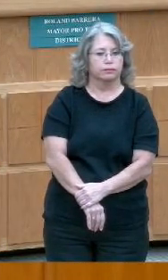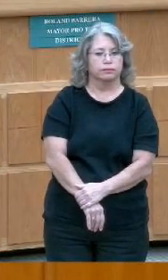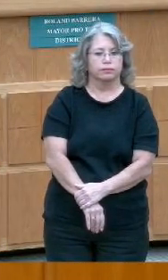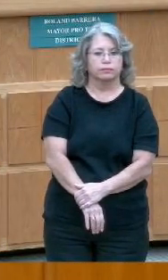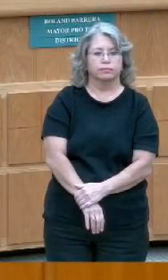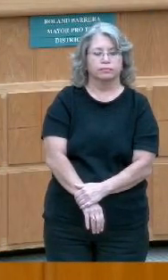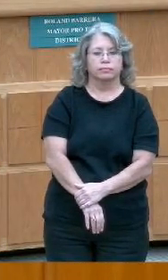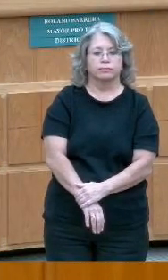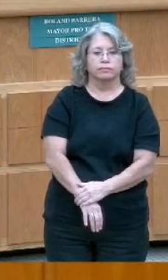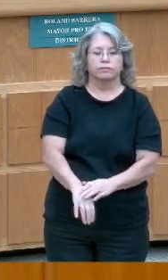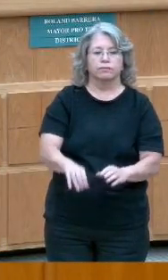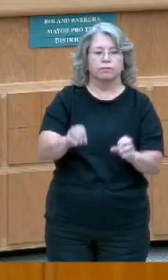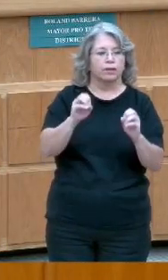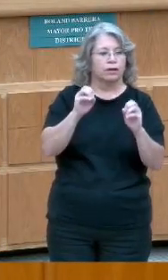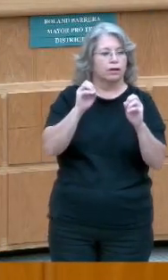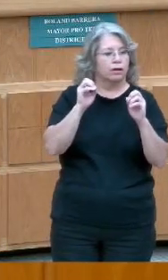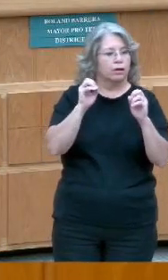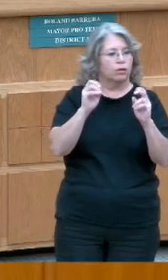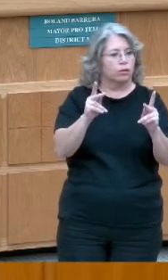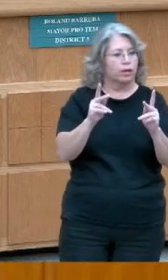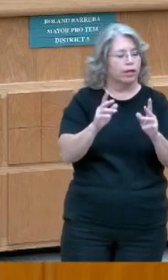Okay, let's see.